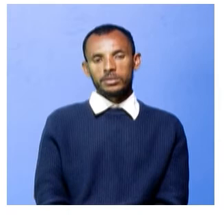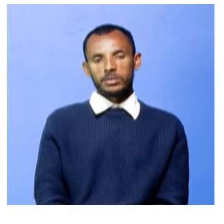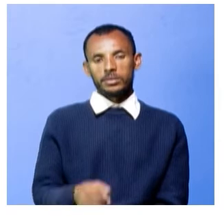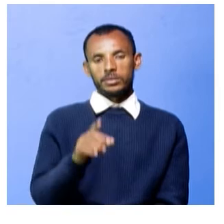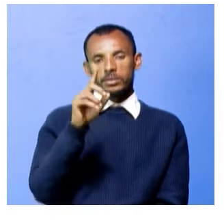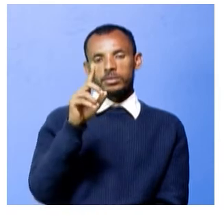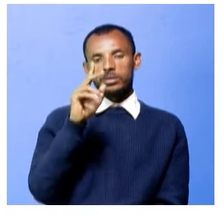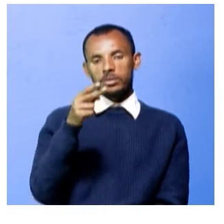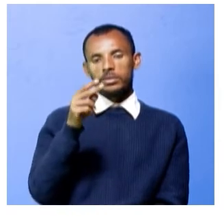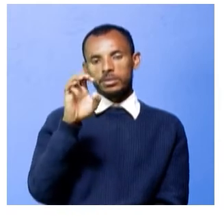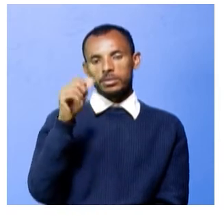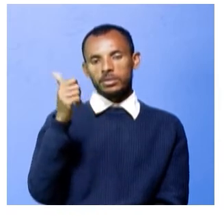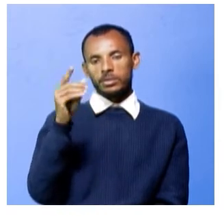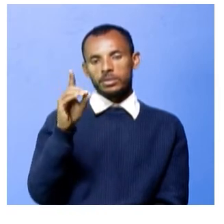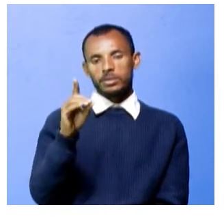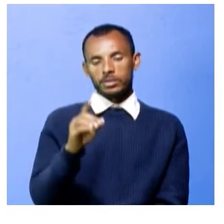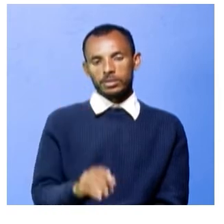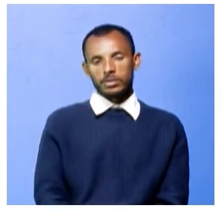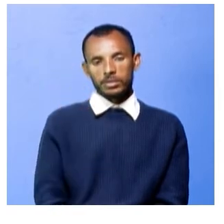one head.